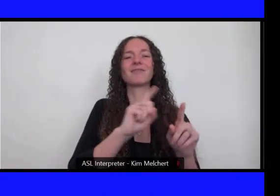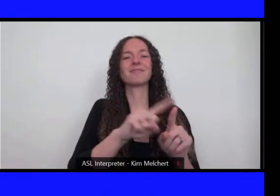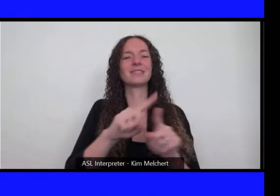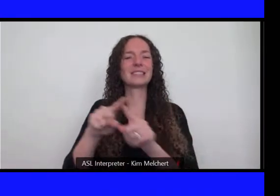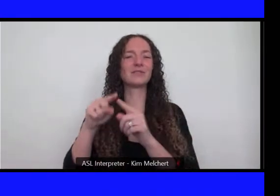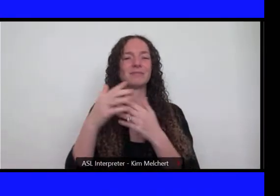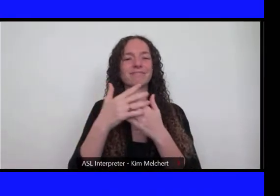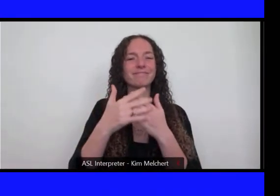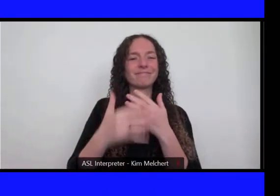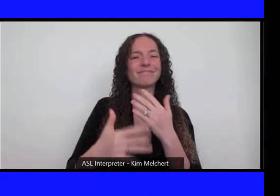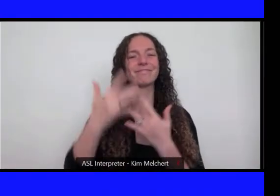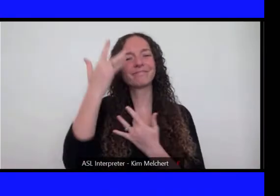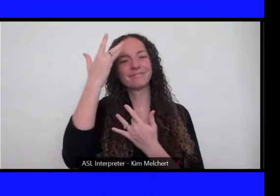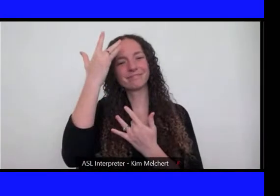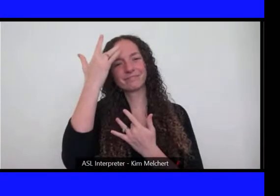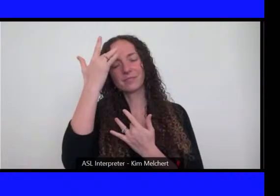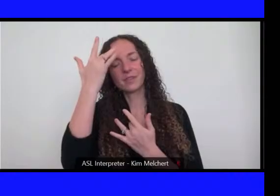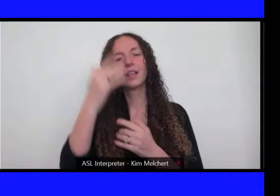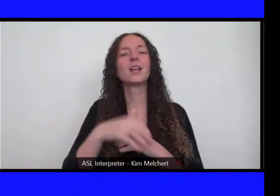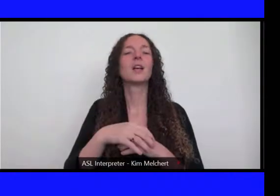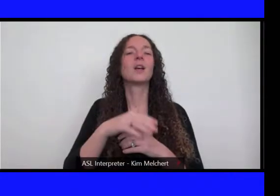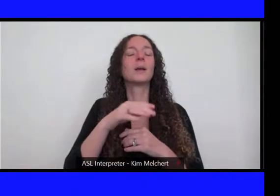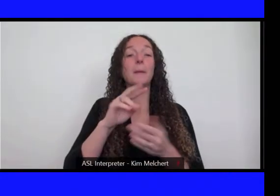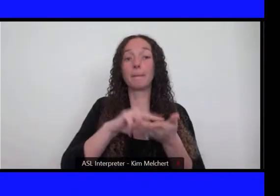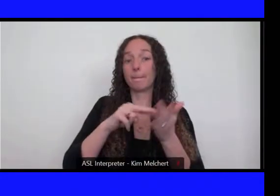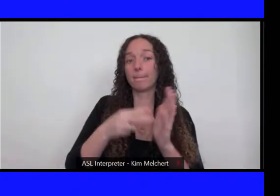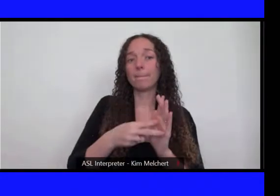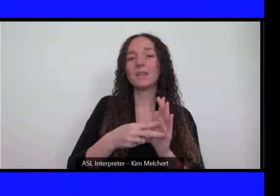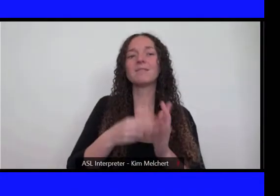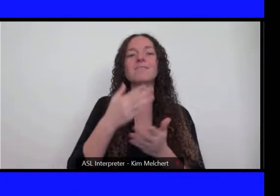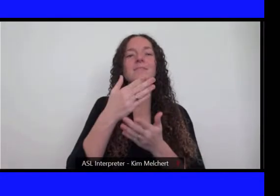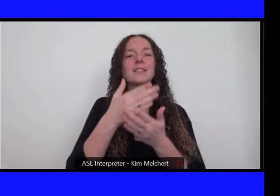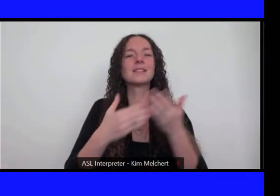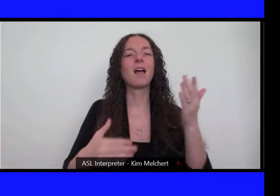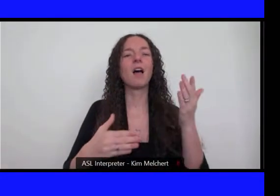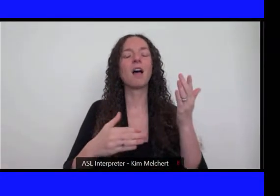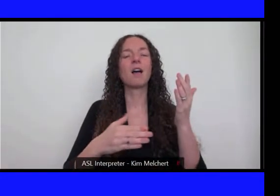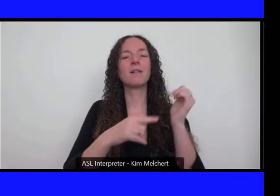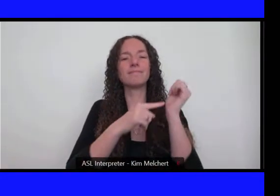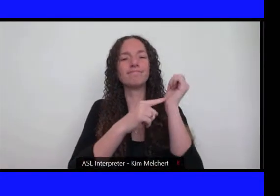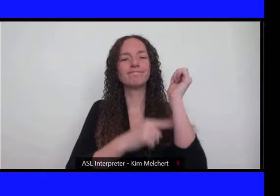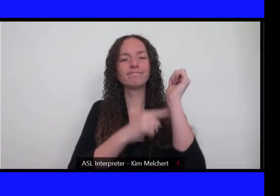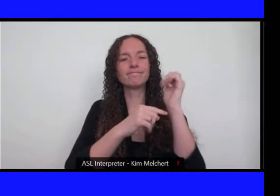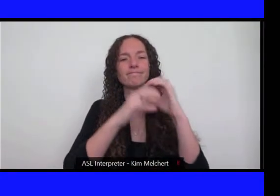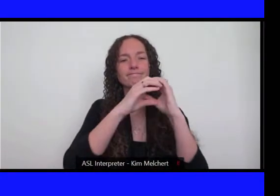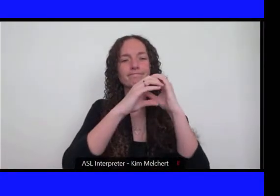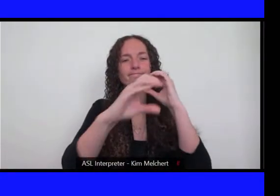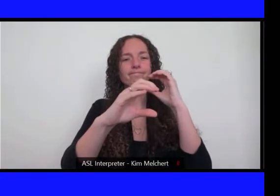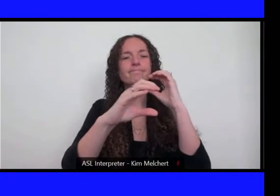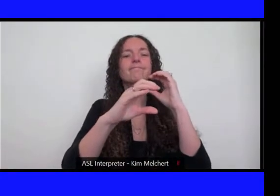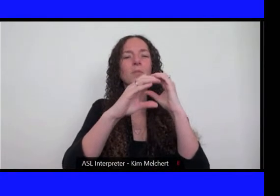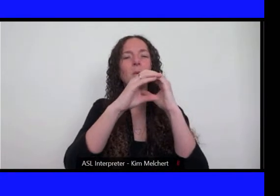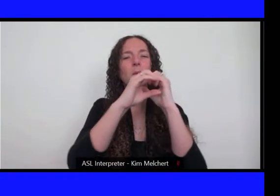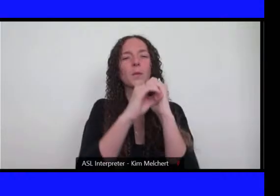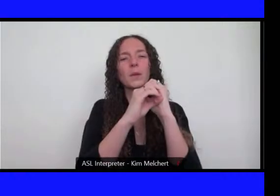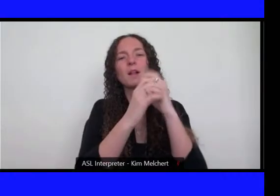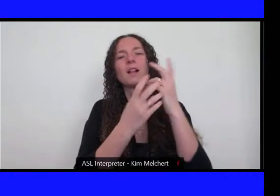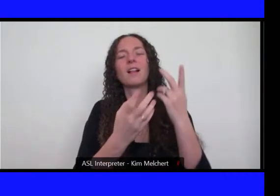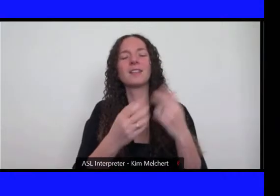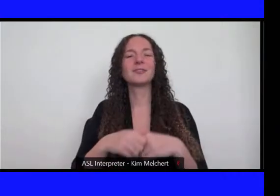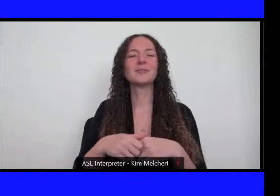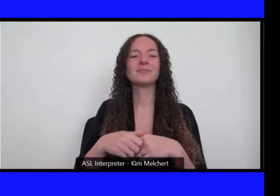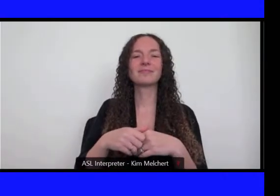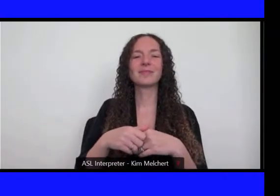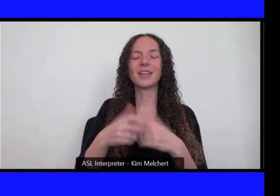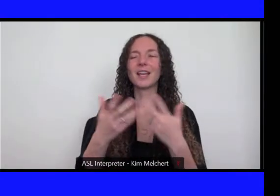significant debilitating pain that could be brought on. It could have been spontaneous. It could be because they